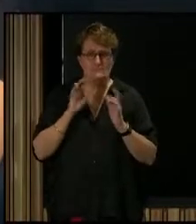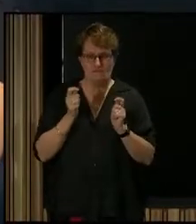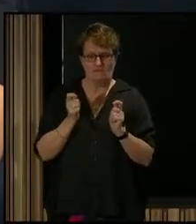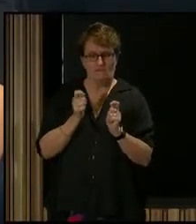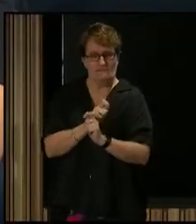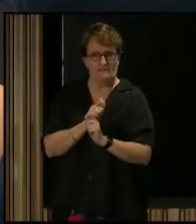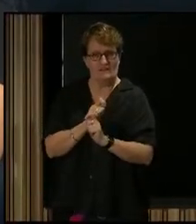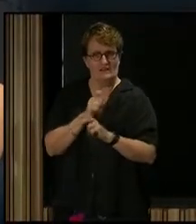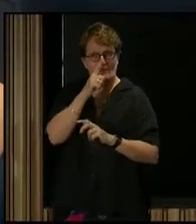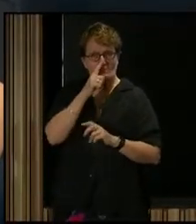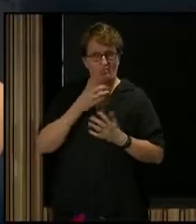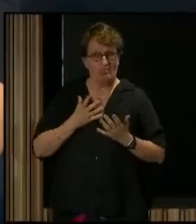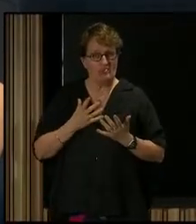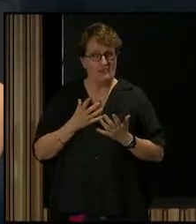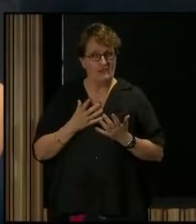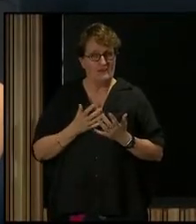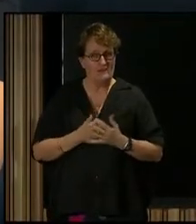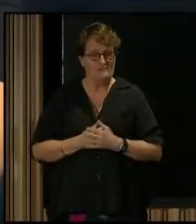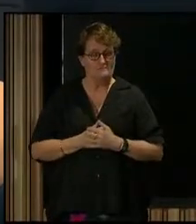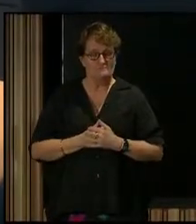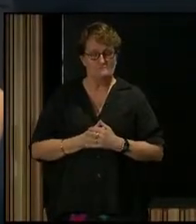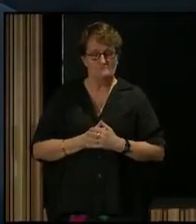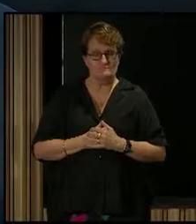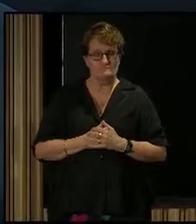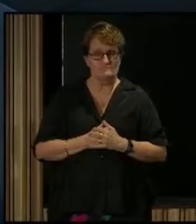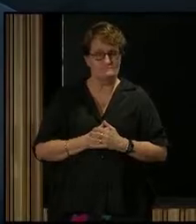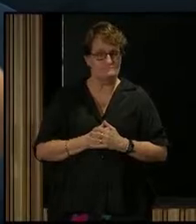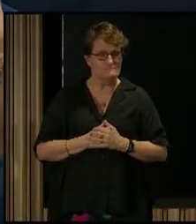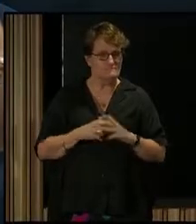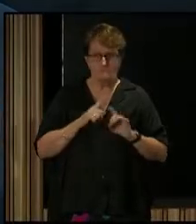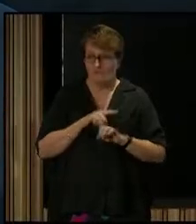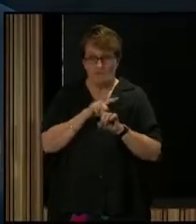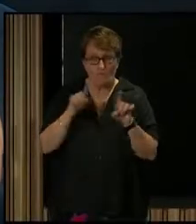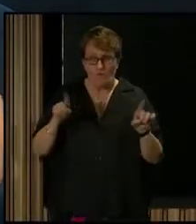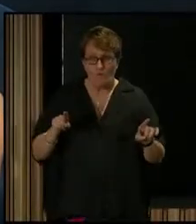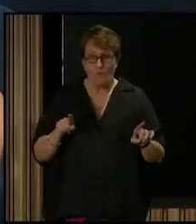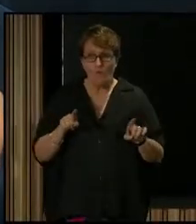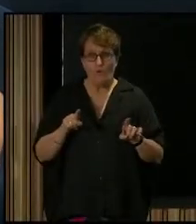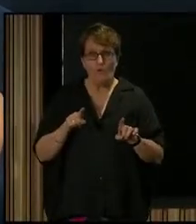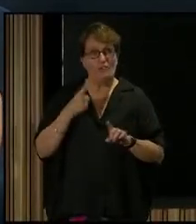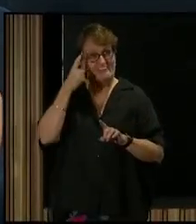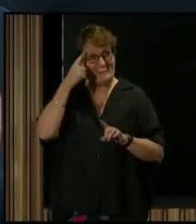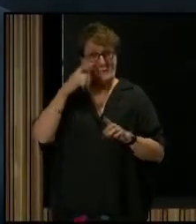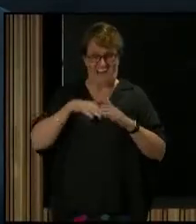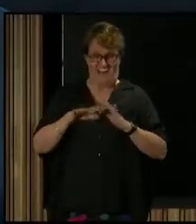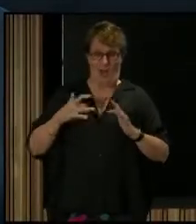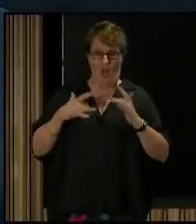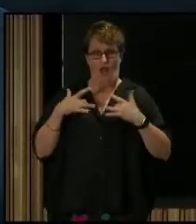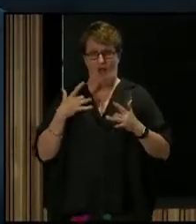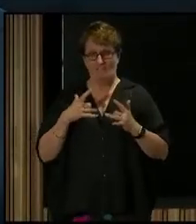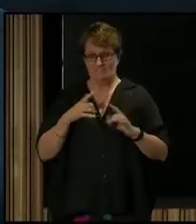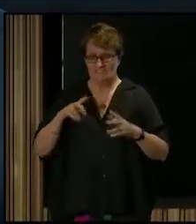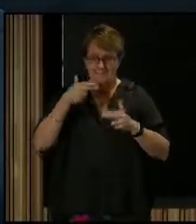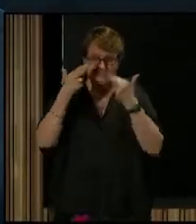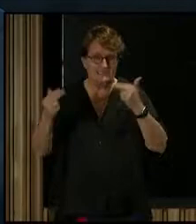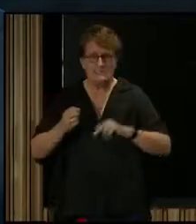to give people. Because other than what we have all been led to believe in our lives, that singing is so shameful and if